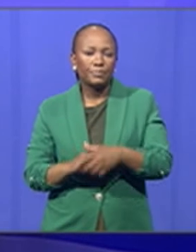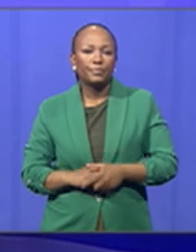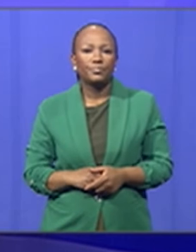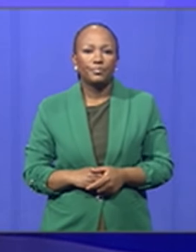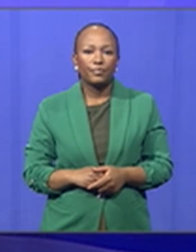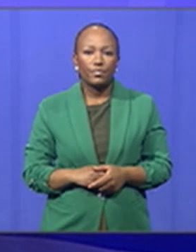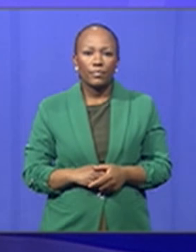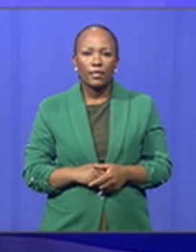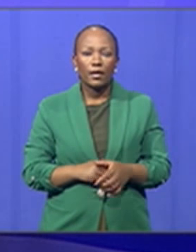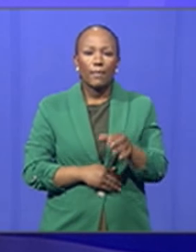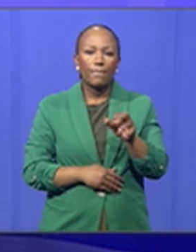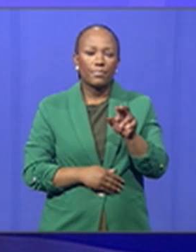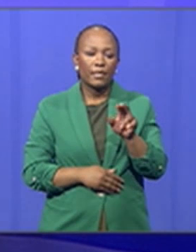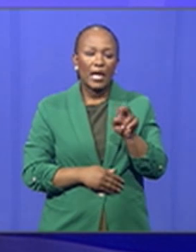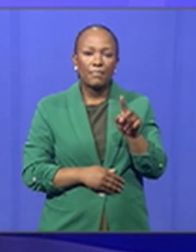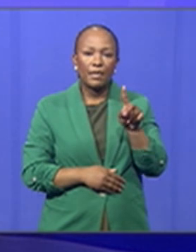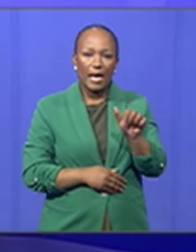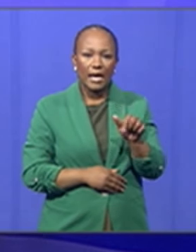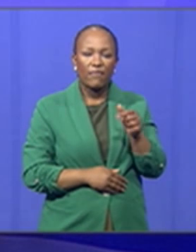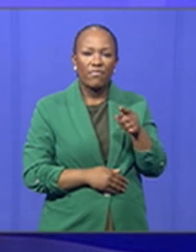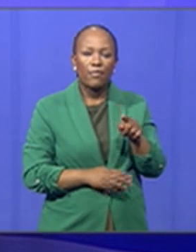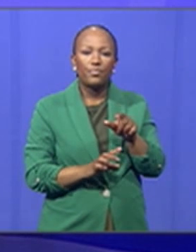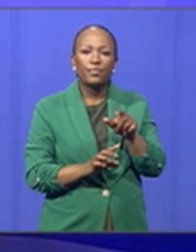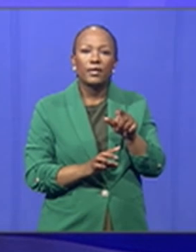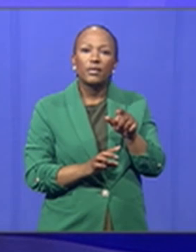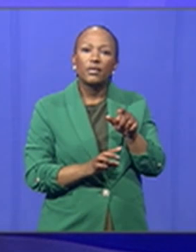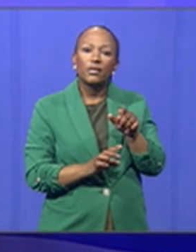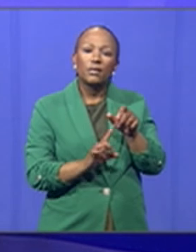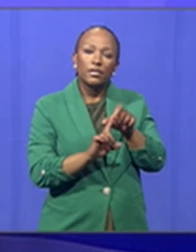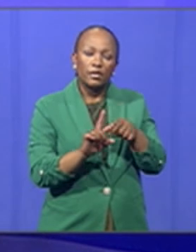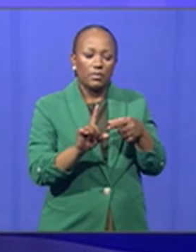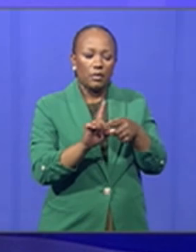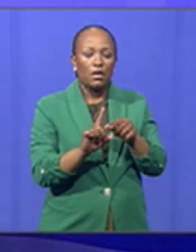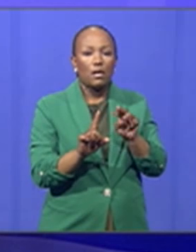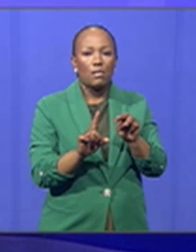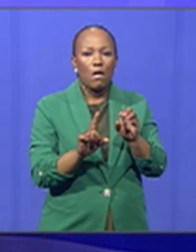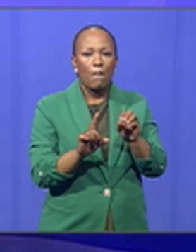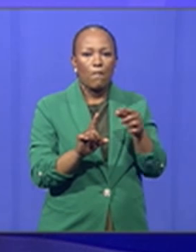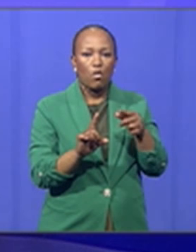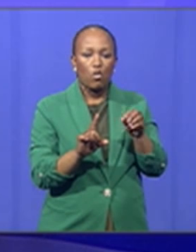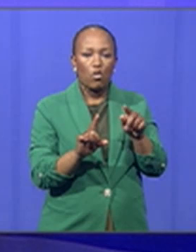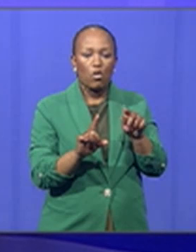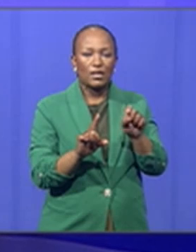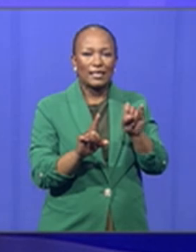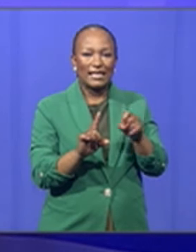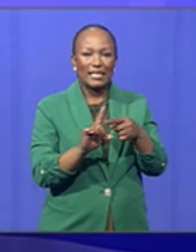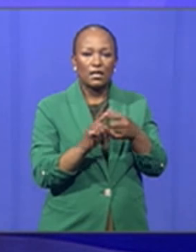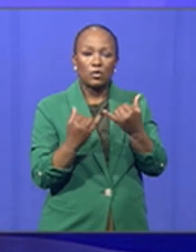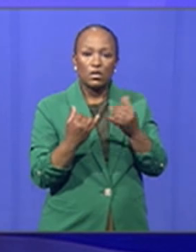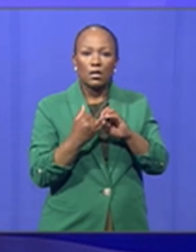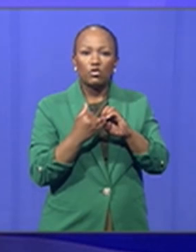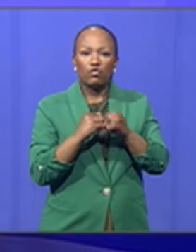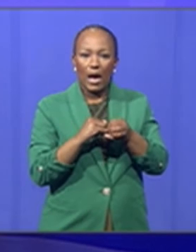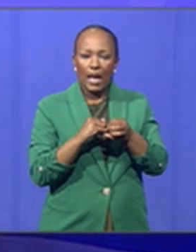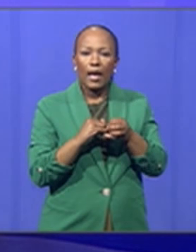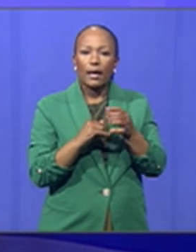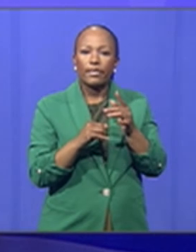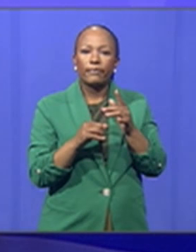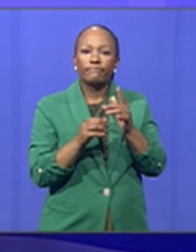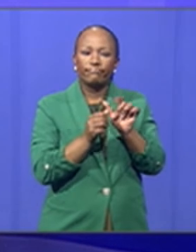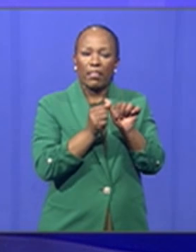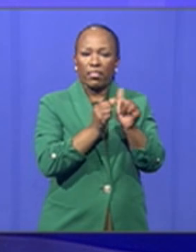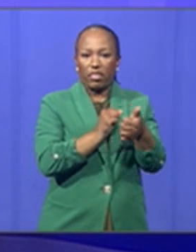Botšhotšhisi molatong wa Brown Mokgotsi bo latofaditše gore Mokgotsi o lekile go tšhaba ka kgorotsheko ya magistrata wa Johannesburg ka la 20